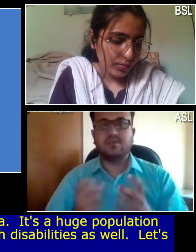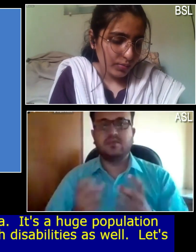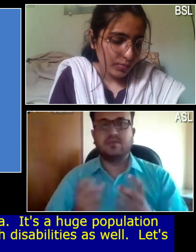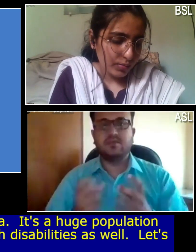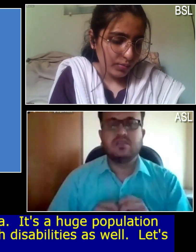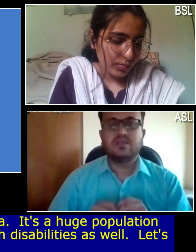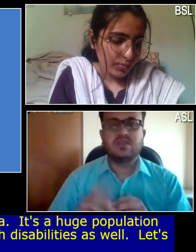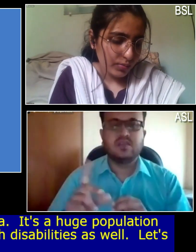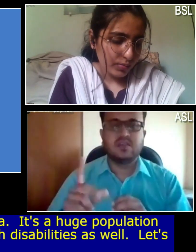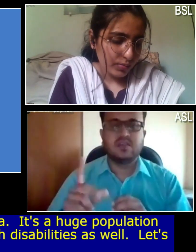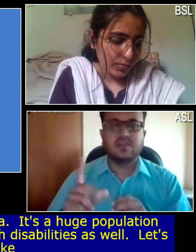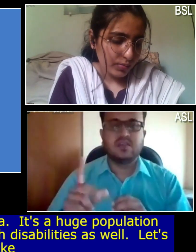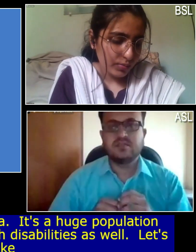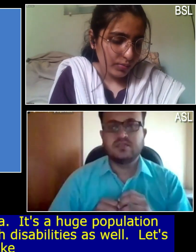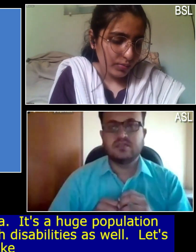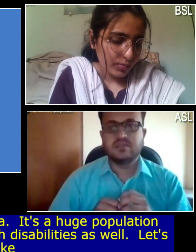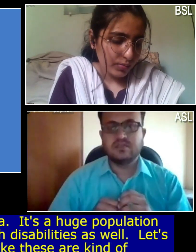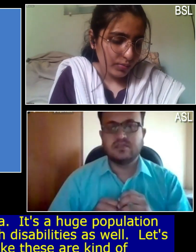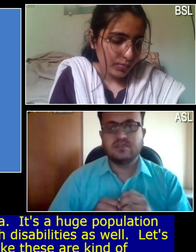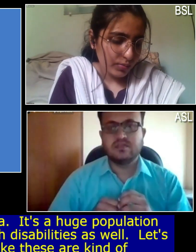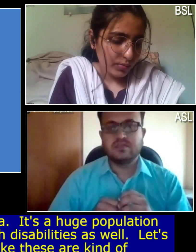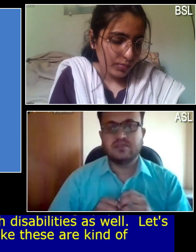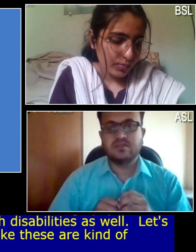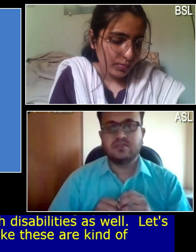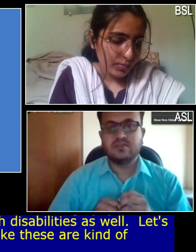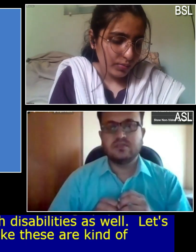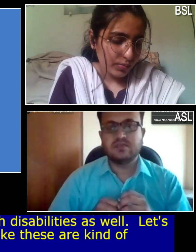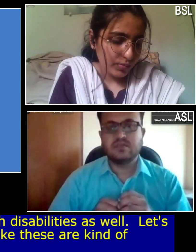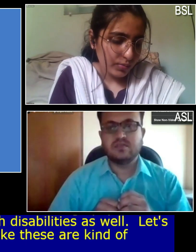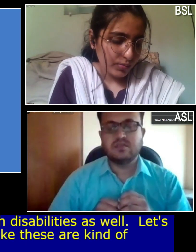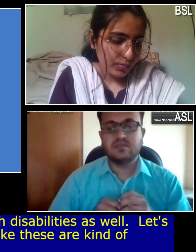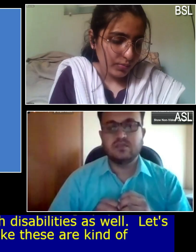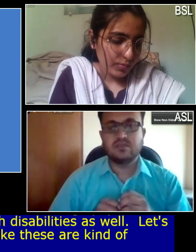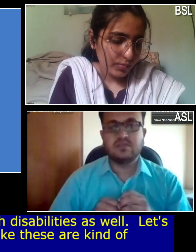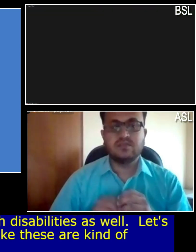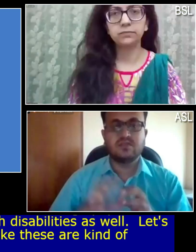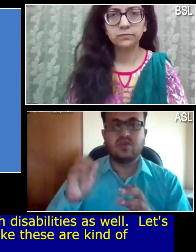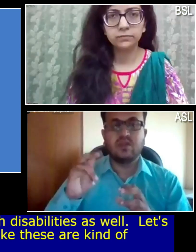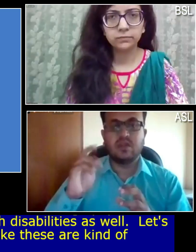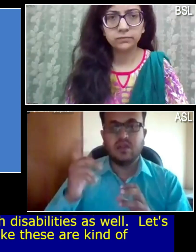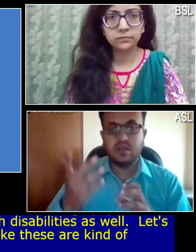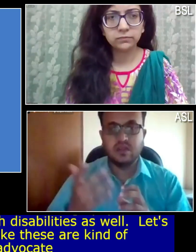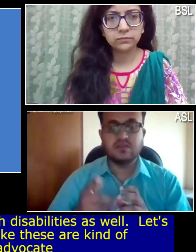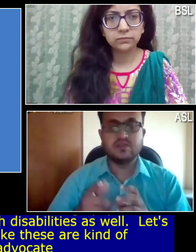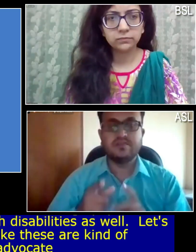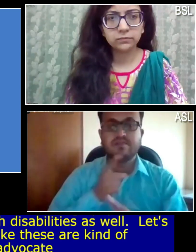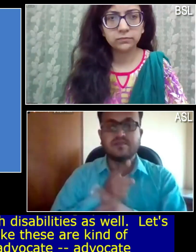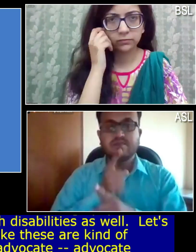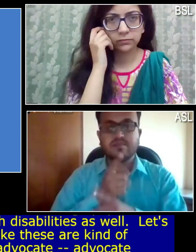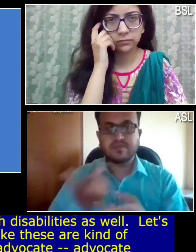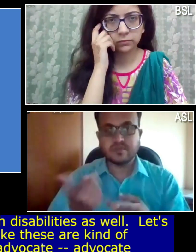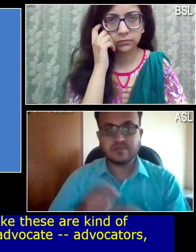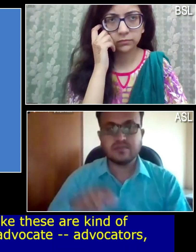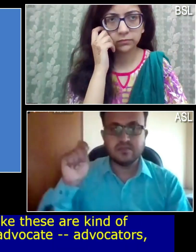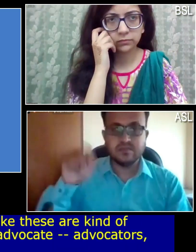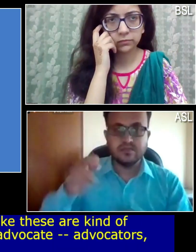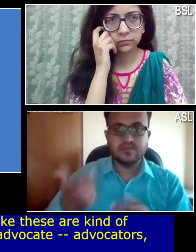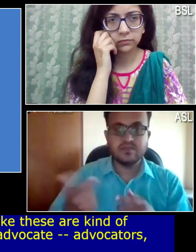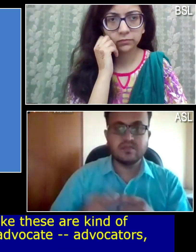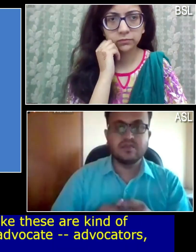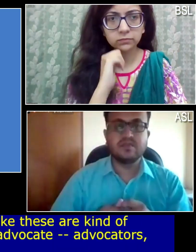of messenger or advocators, can online advocators, yeah, that can perhaps help us to take